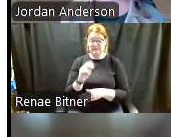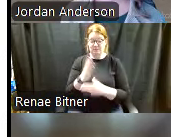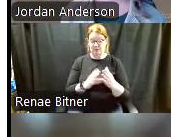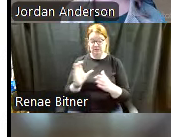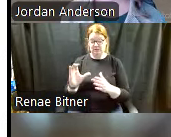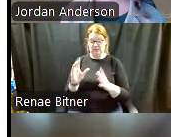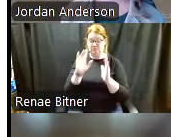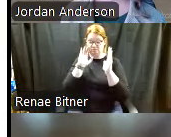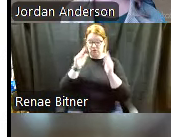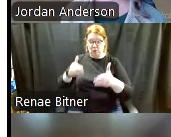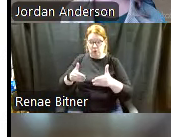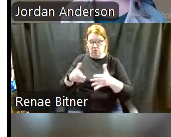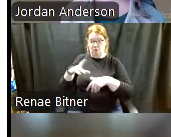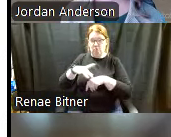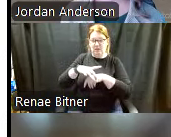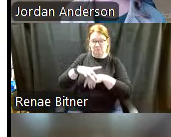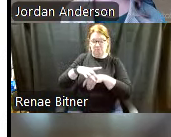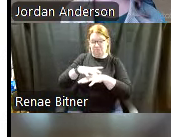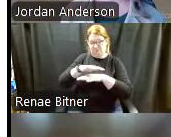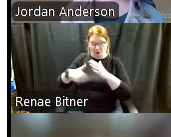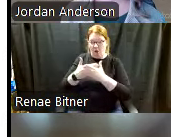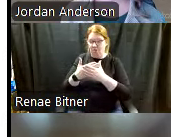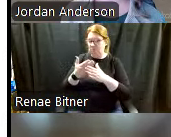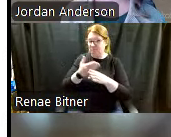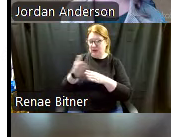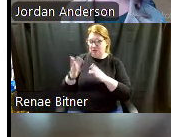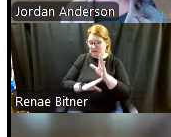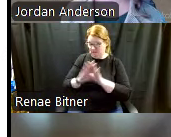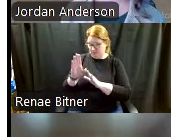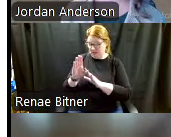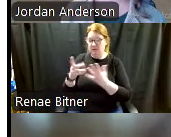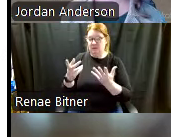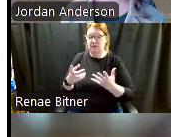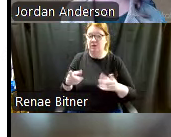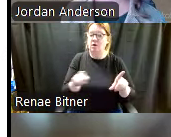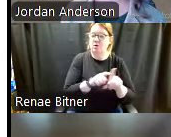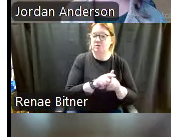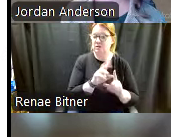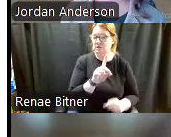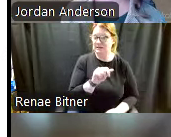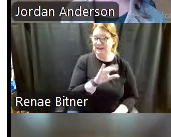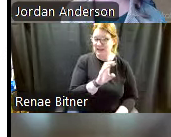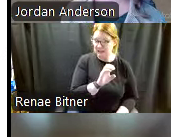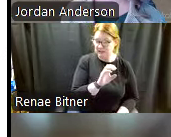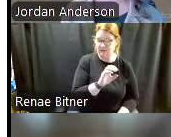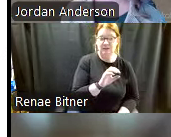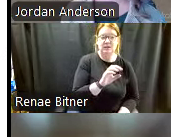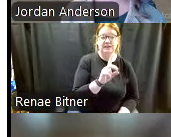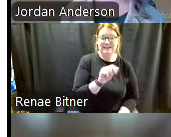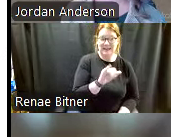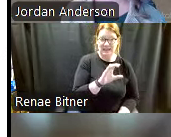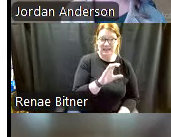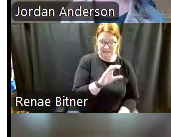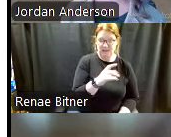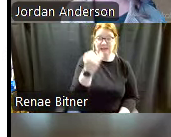global delay, they're looking at all areas of development. We do as well on the DAISY because we're administering the DAISY and we're looking at that. If